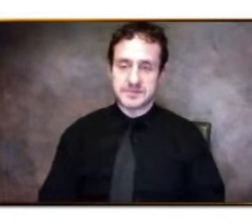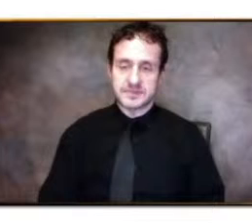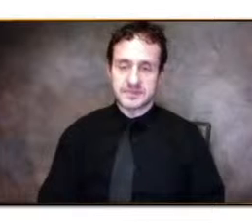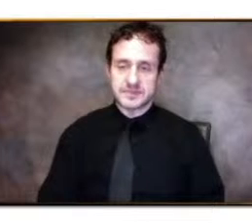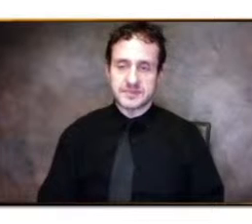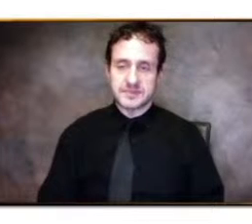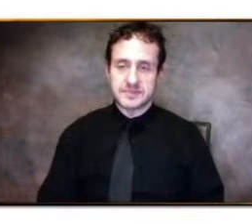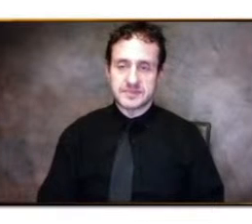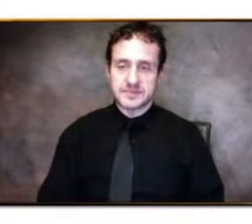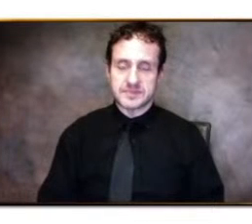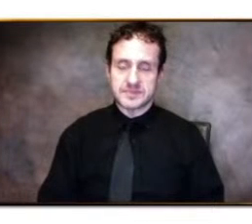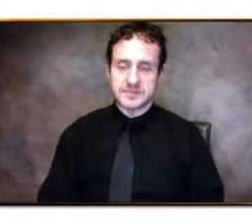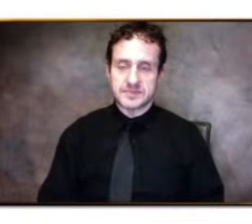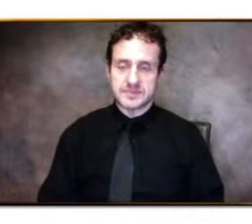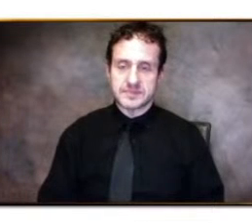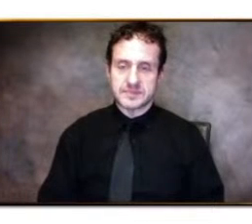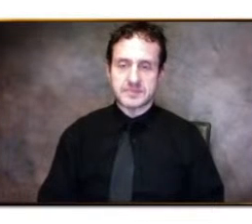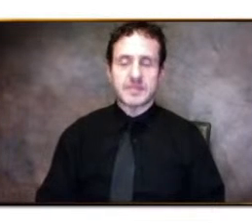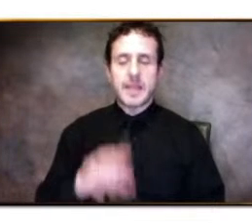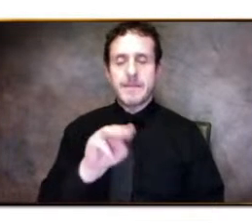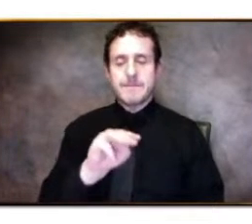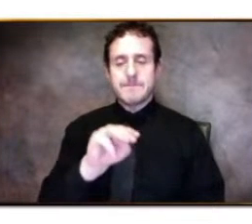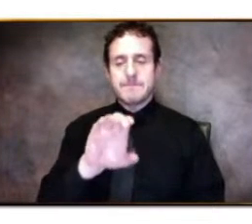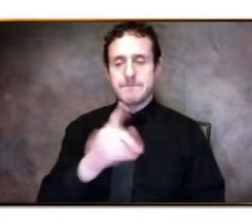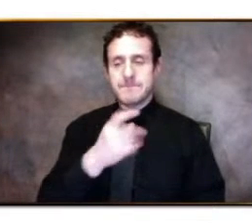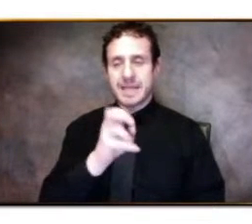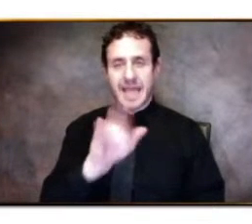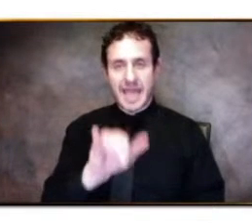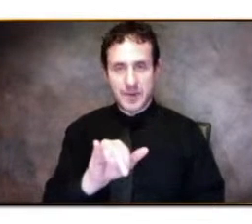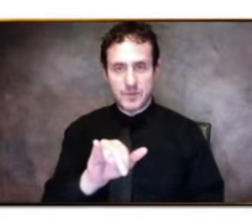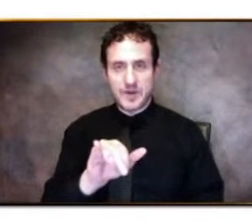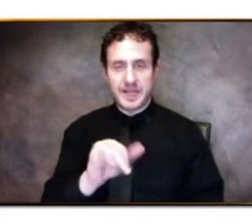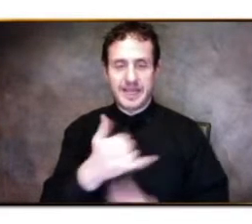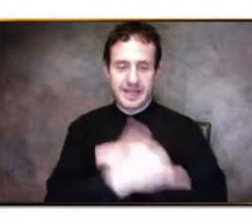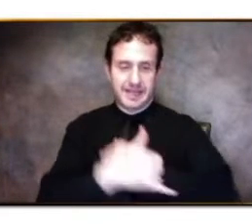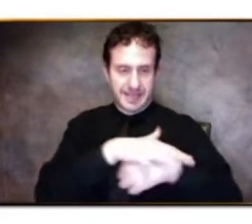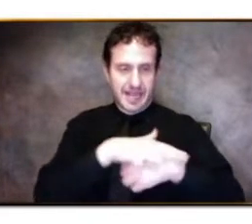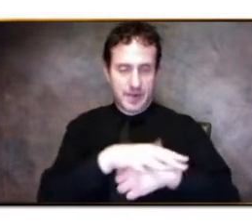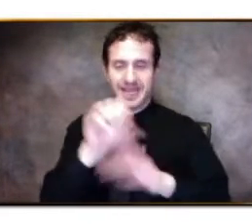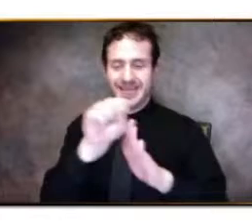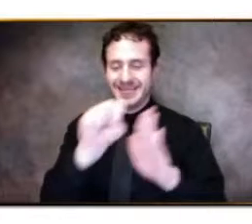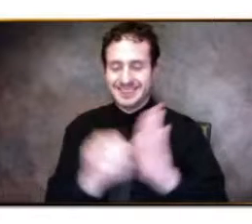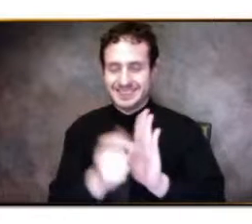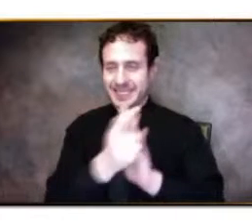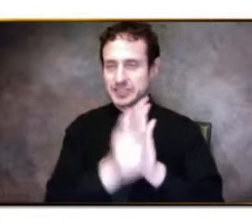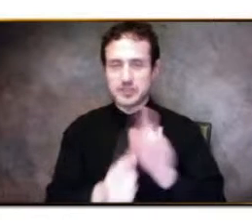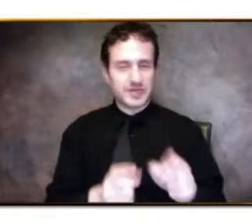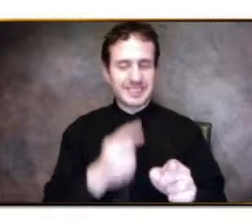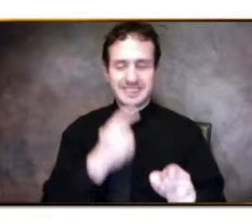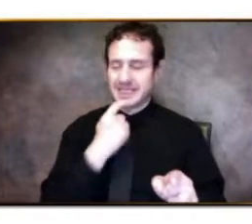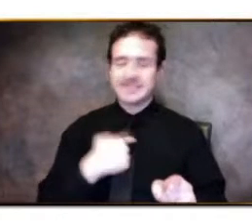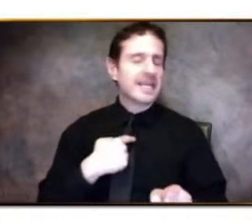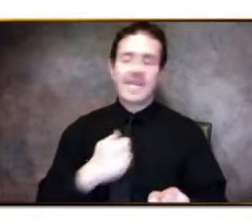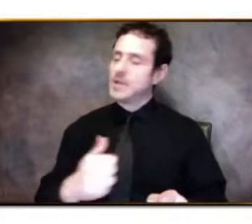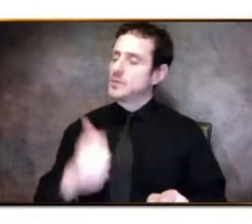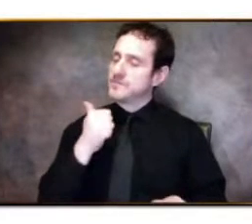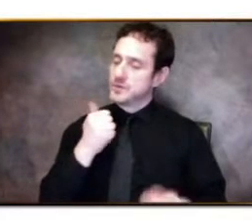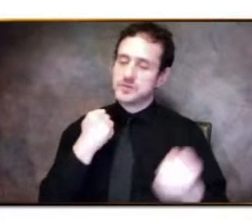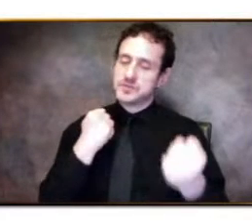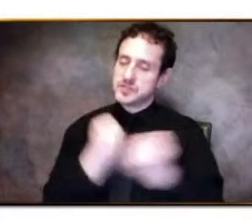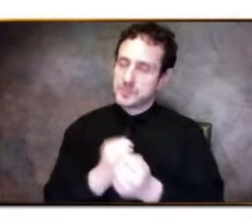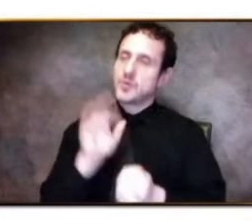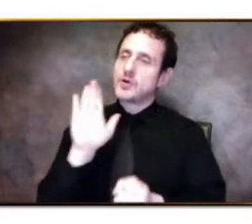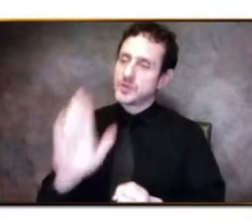same question. The McHenry County State's Attorney says he is not going to enforce your indoor dining ban. Can you just give us your reaction